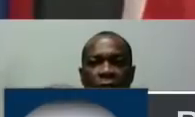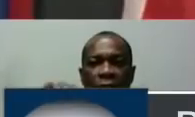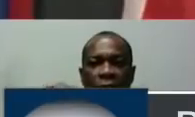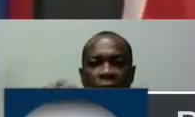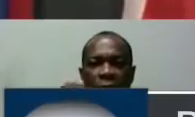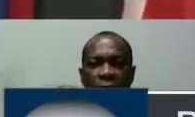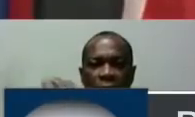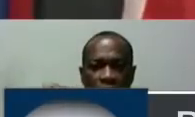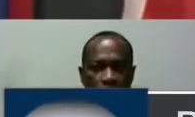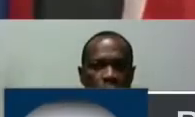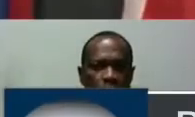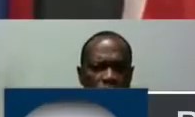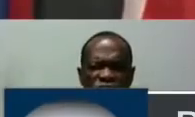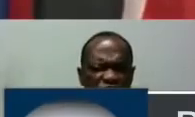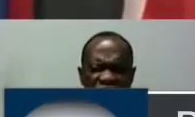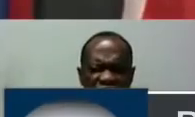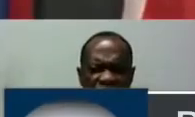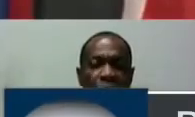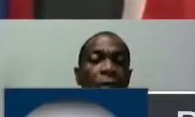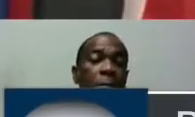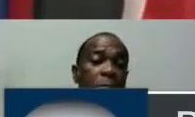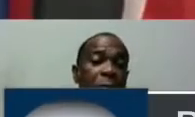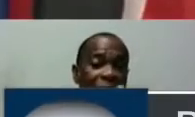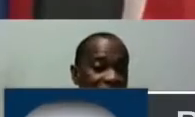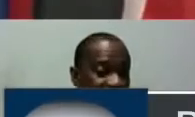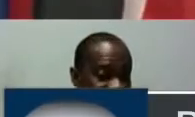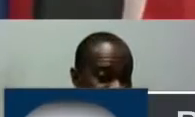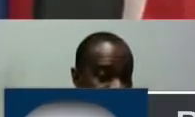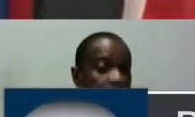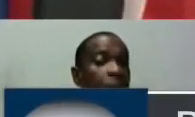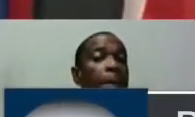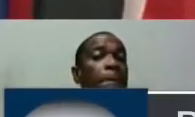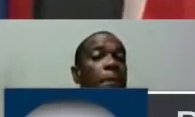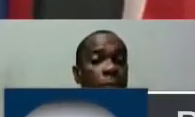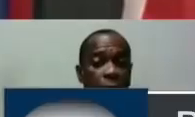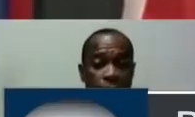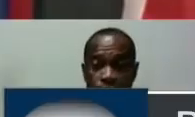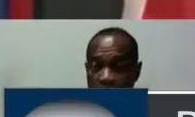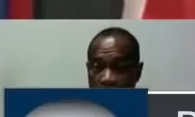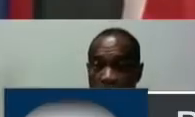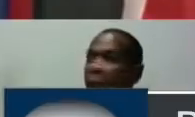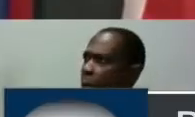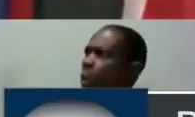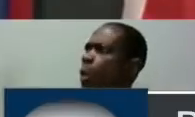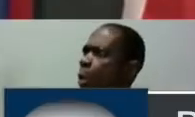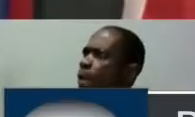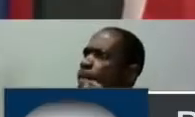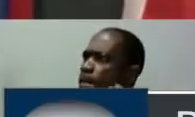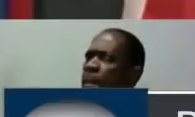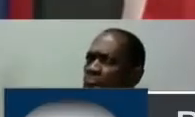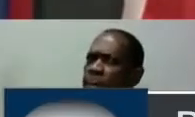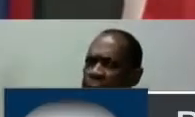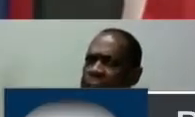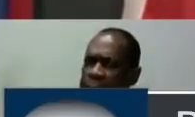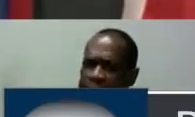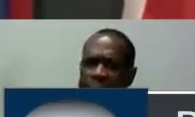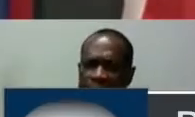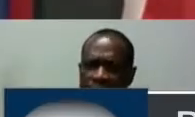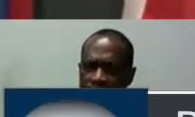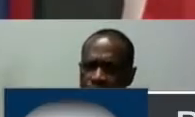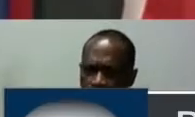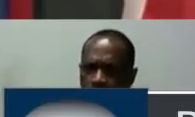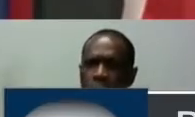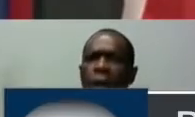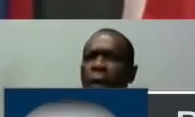their businesses as safe zones, and business in those areas were restricted and are restricted